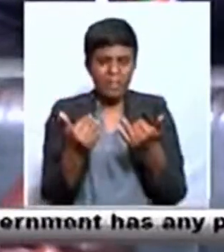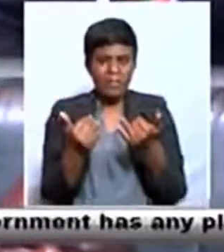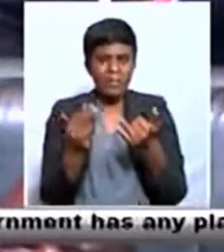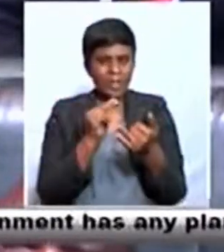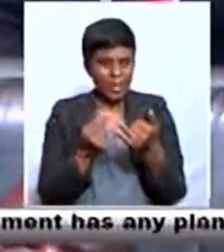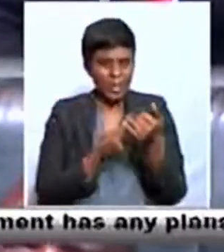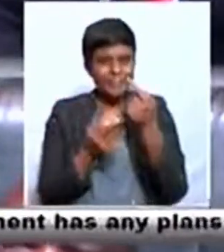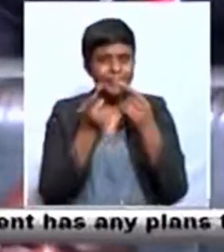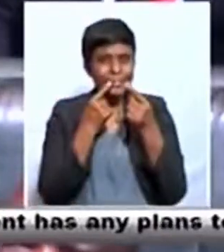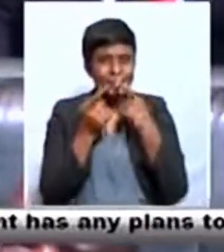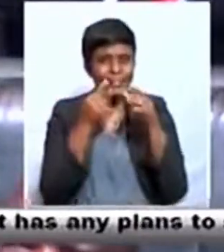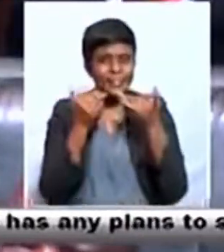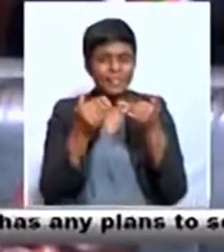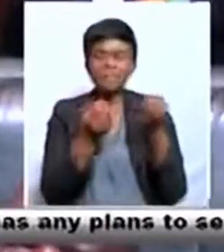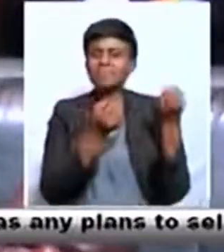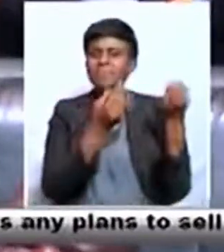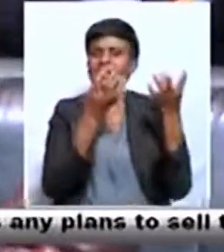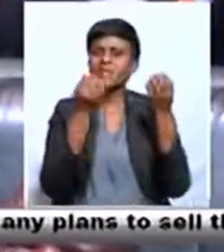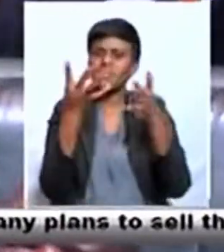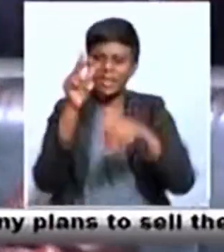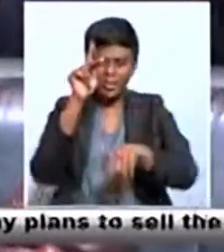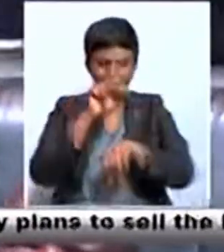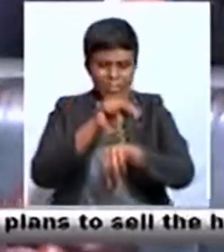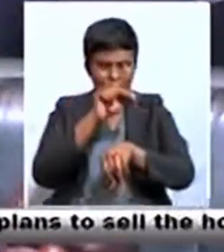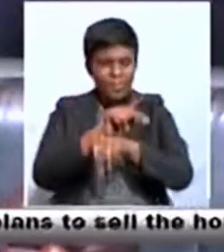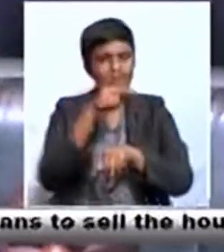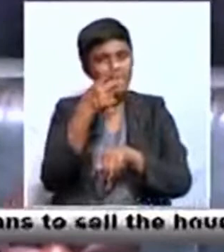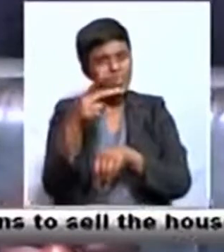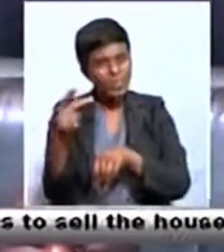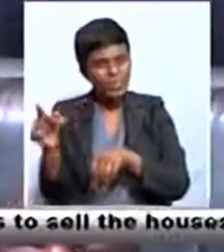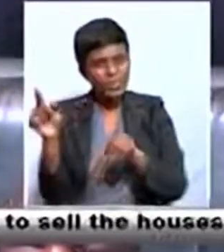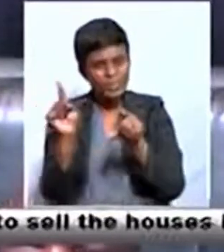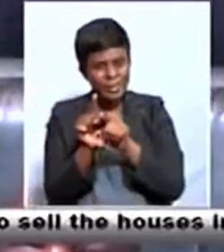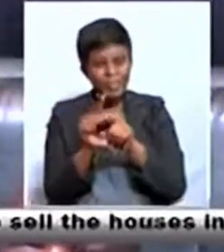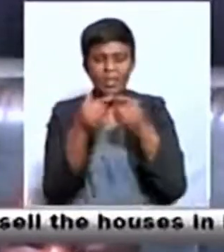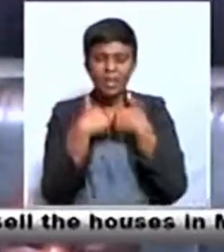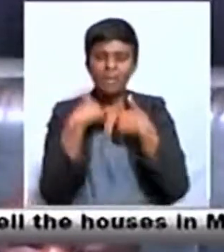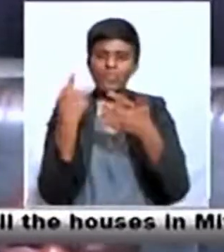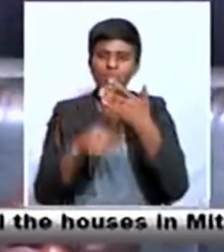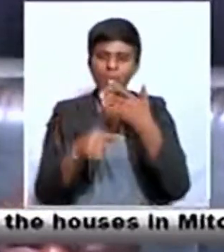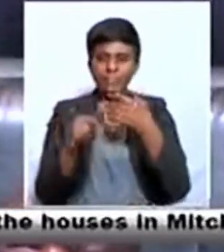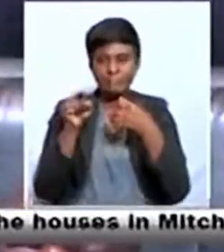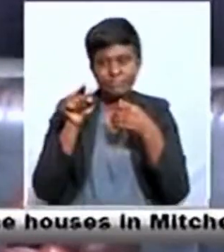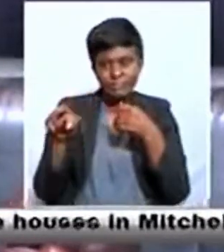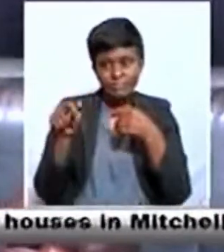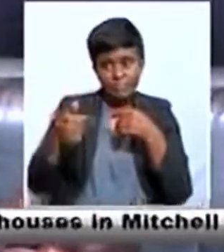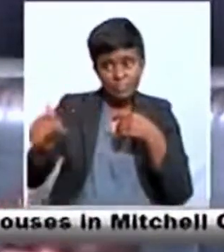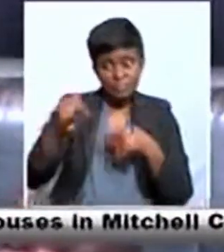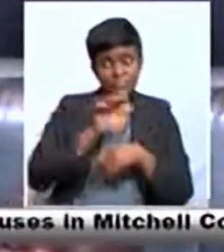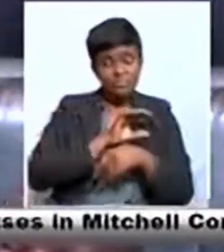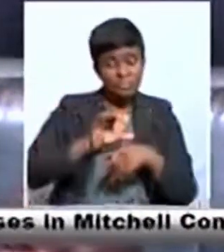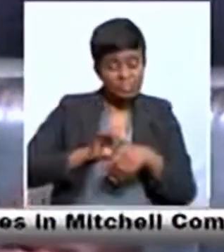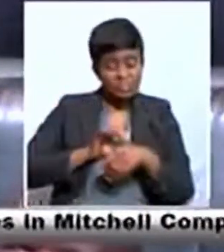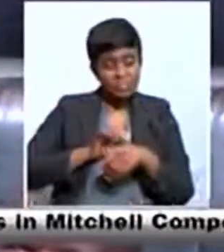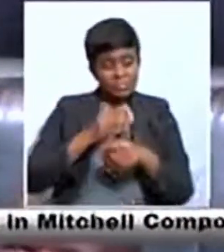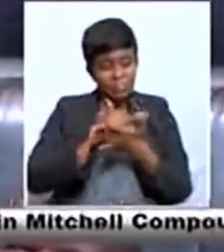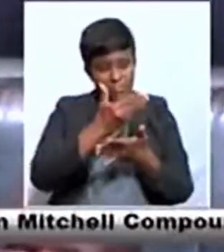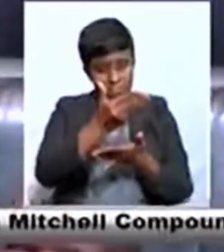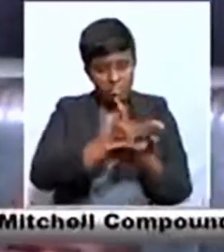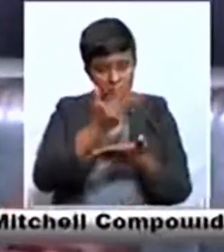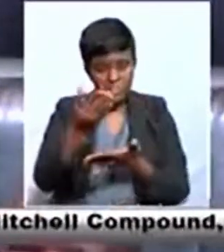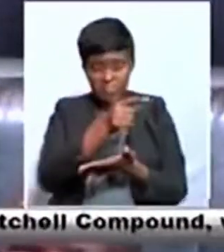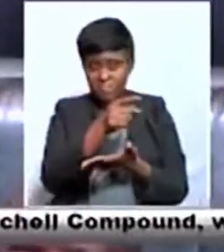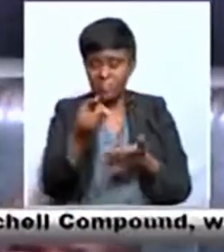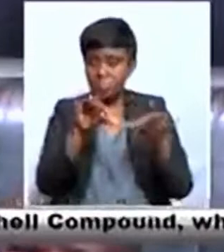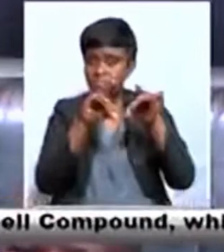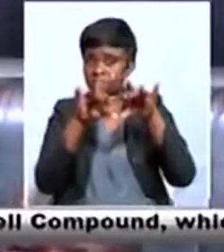speak, so many of these properties have been taken over either by contractors buying those particular pieces of